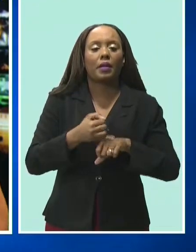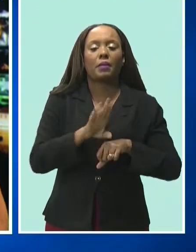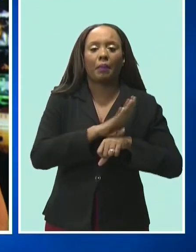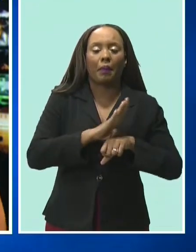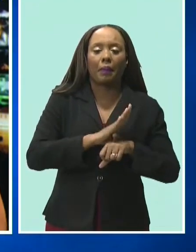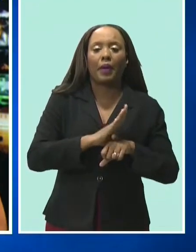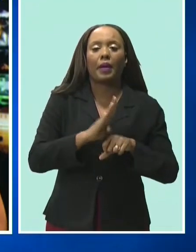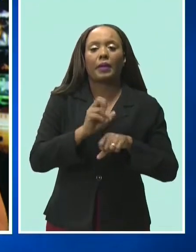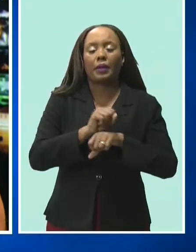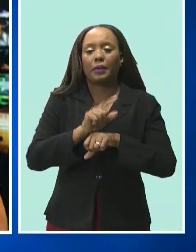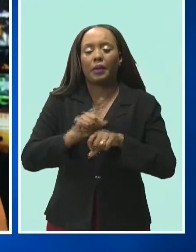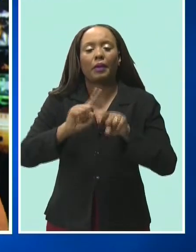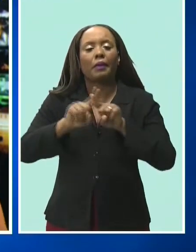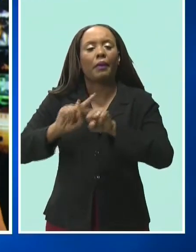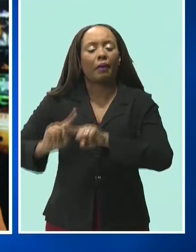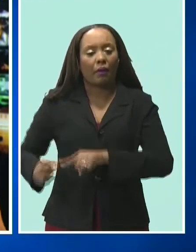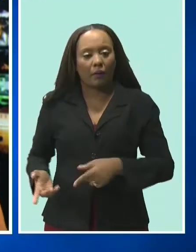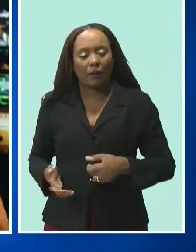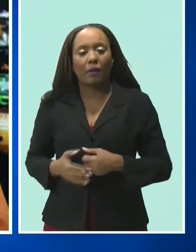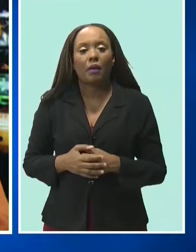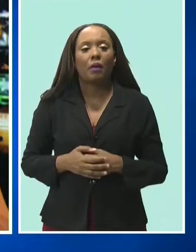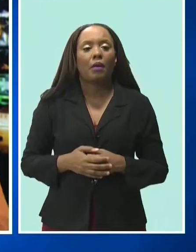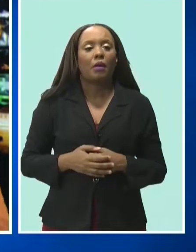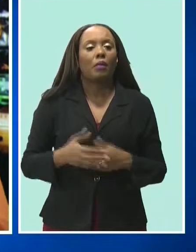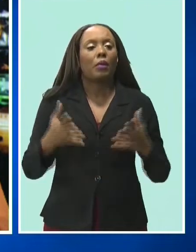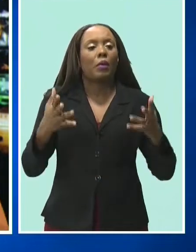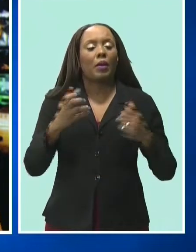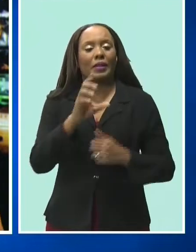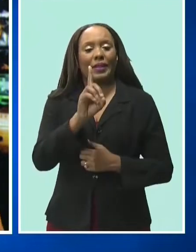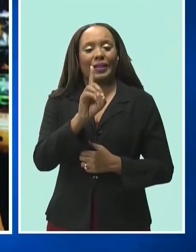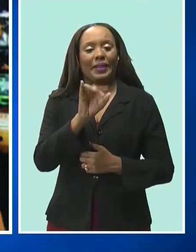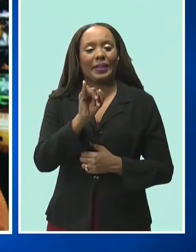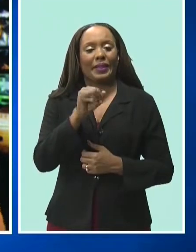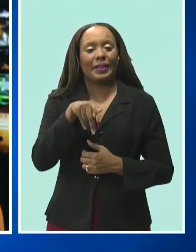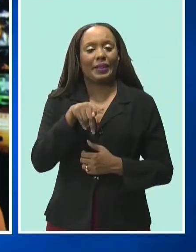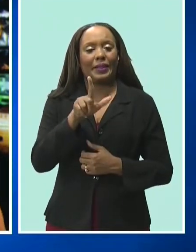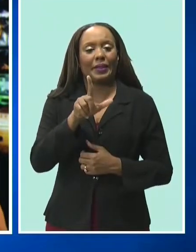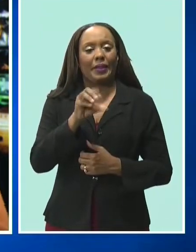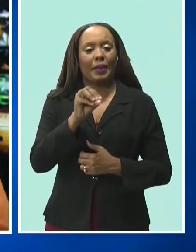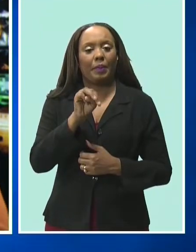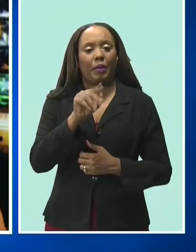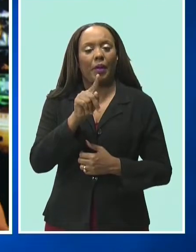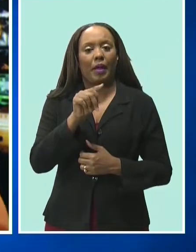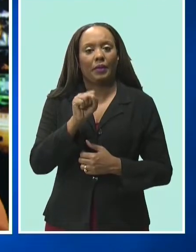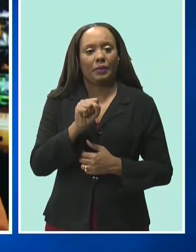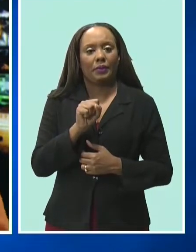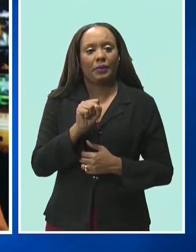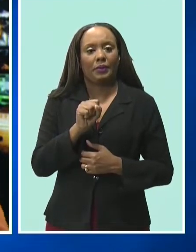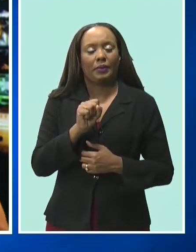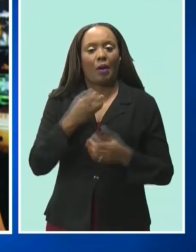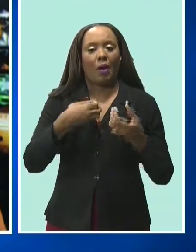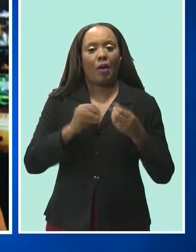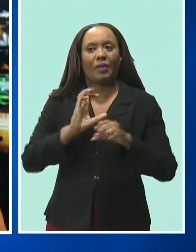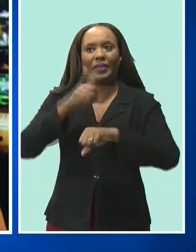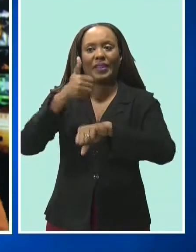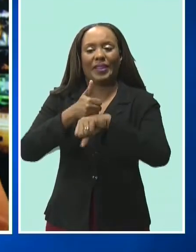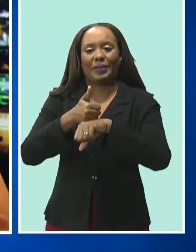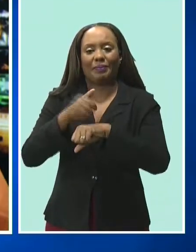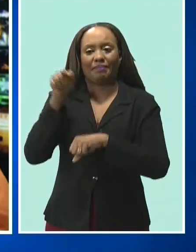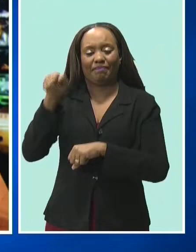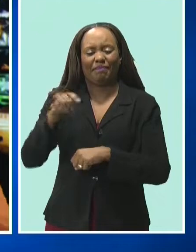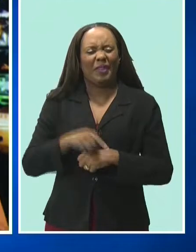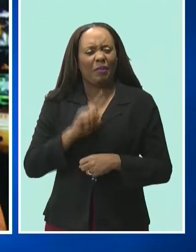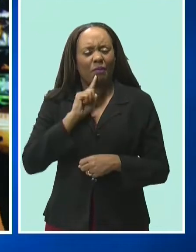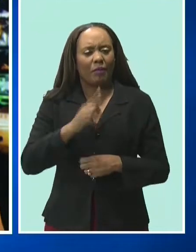to establish diplomatic presence in Kenya, on the African continent. So I am very, very pleased with